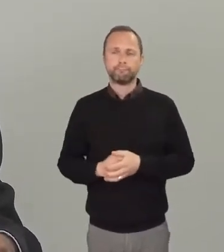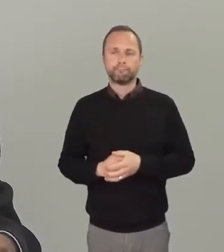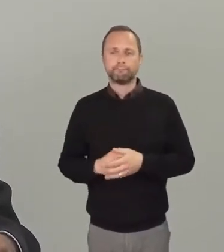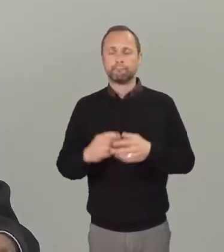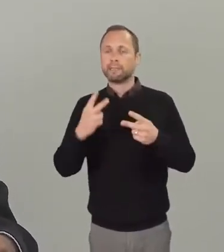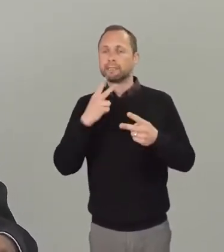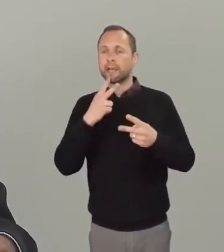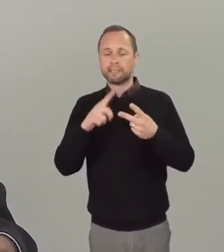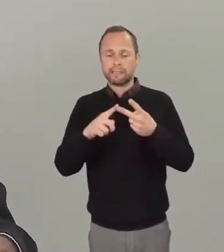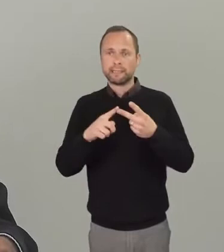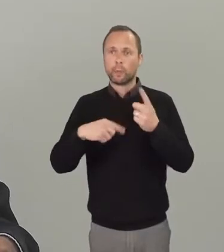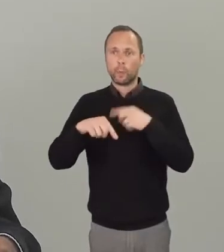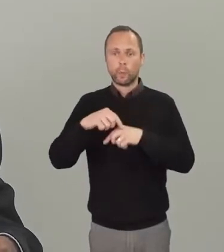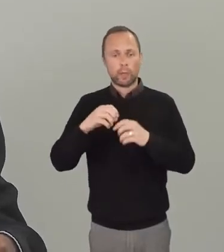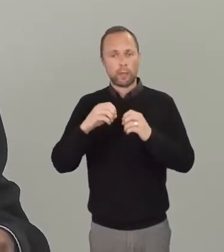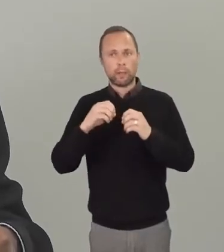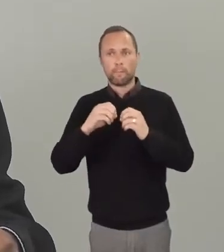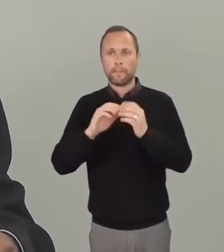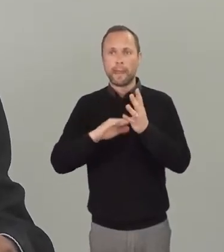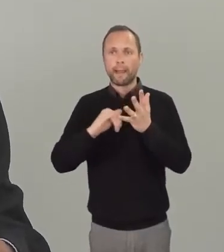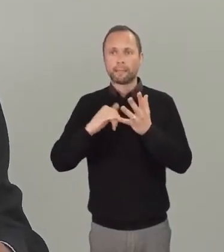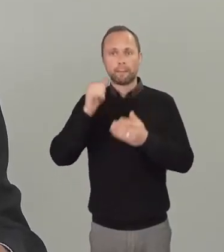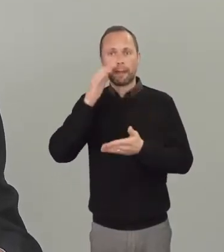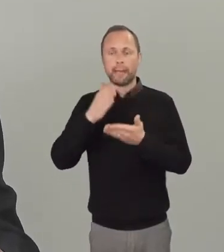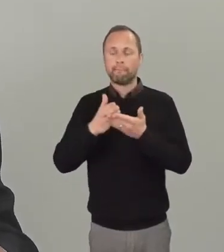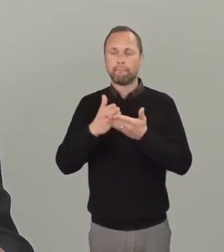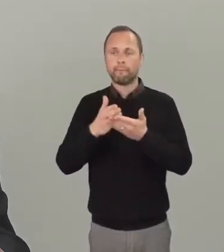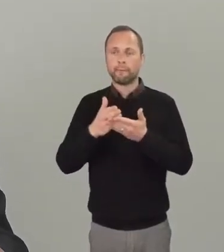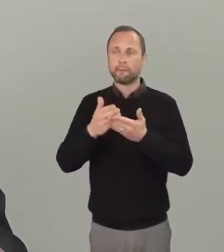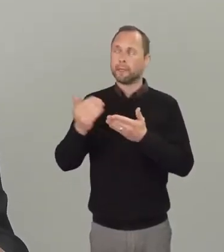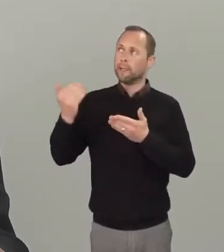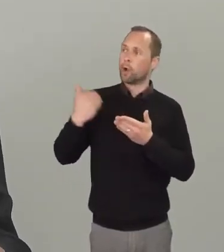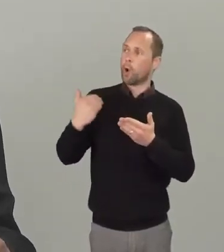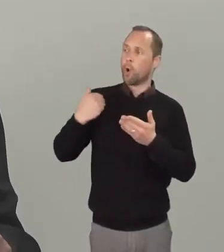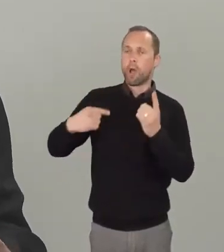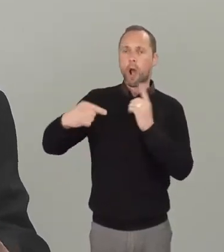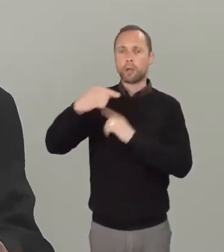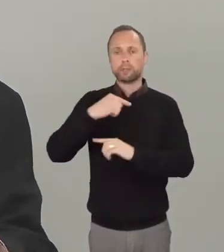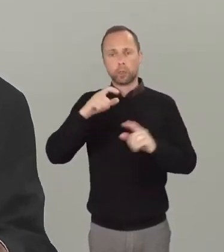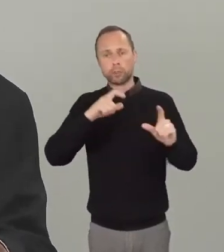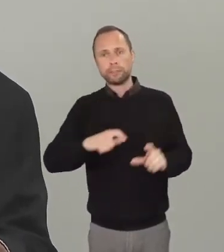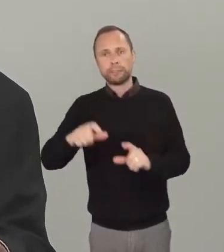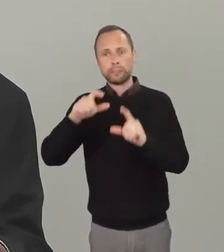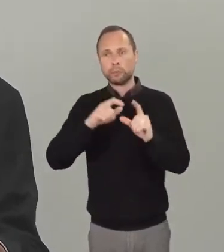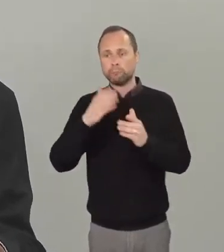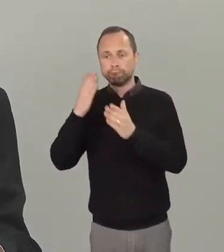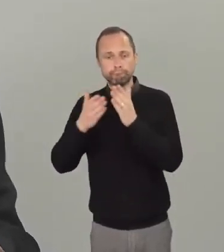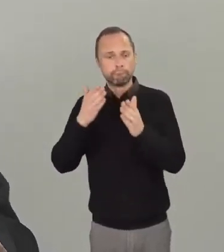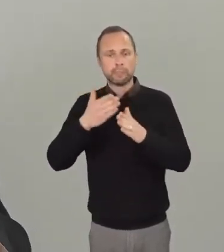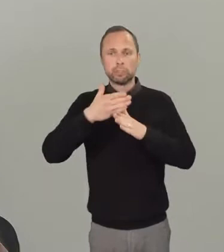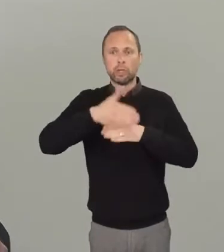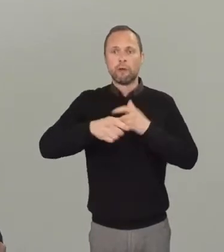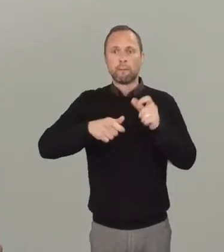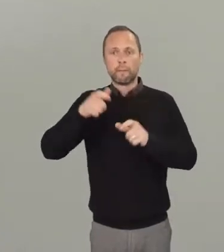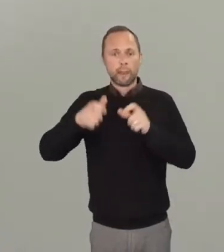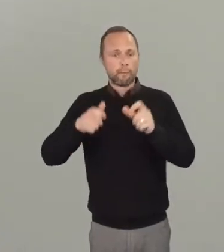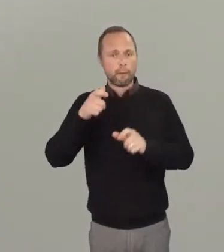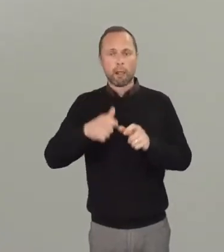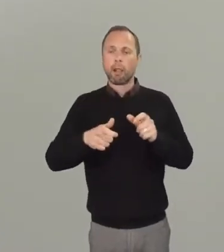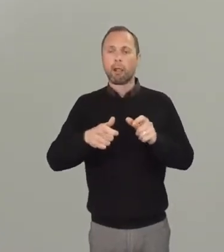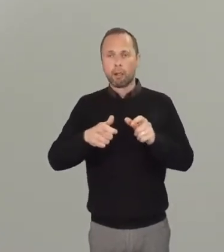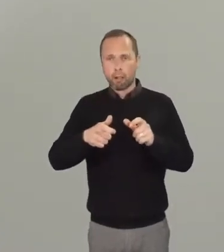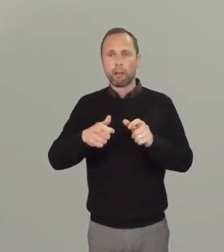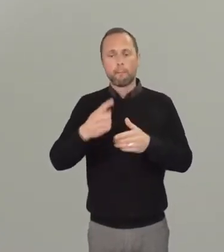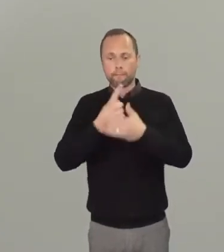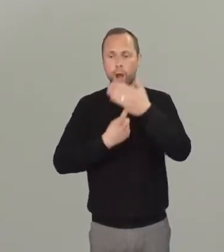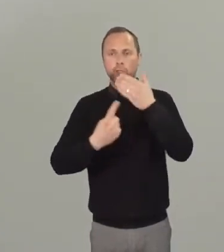Secondly, we believe God is also calling us to continue serving people in the most